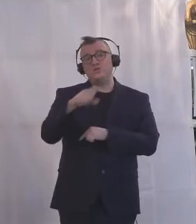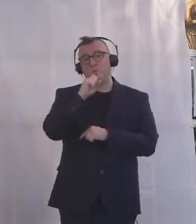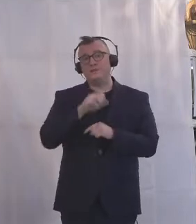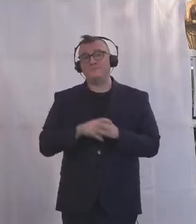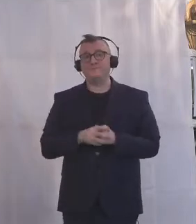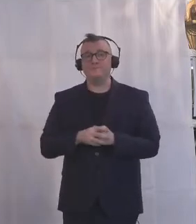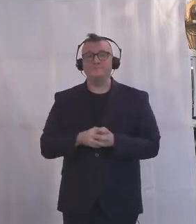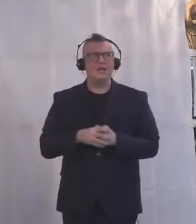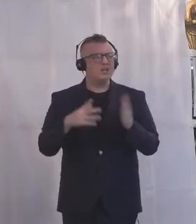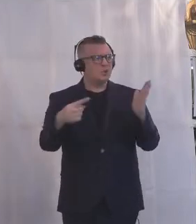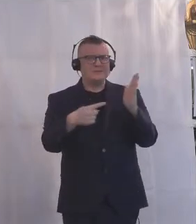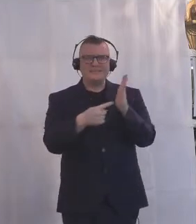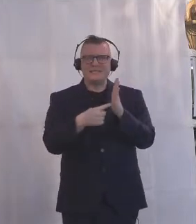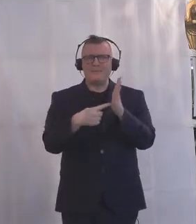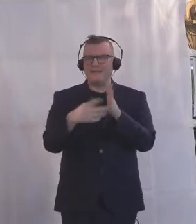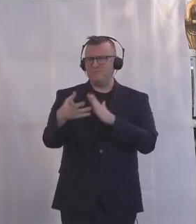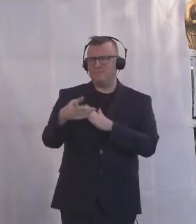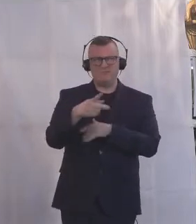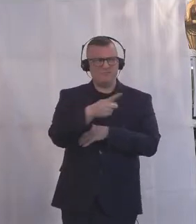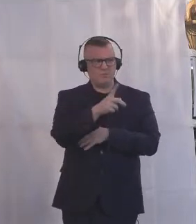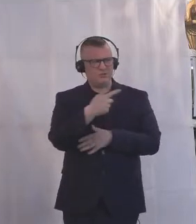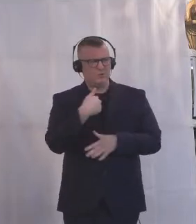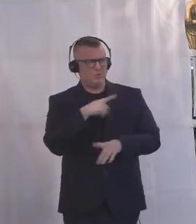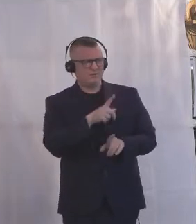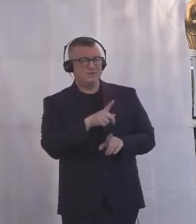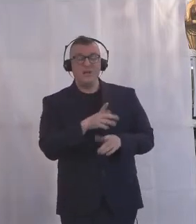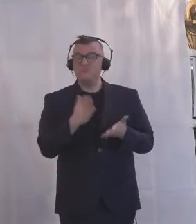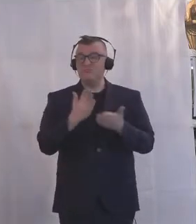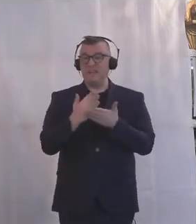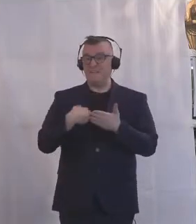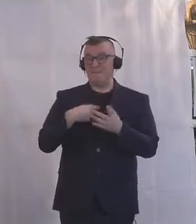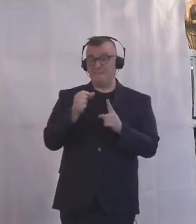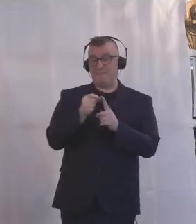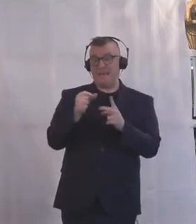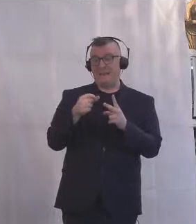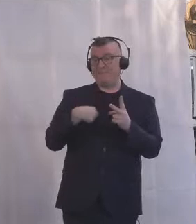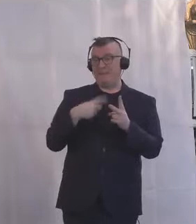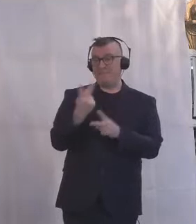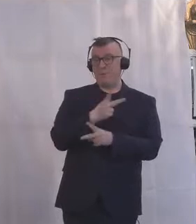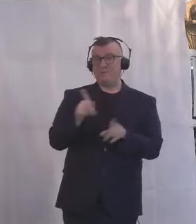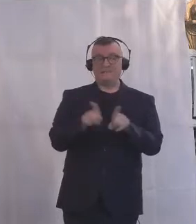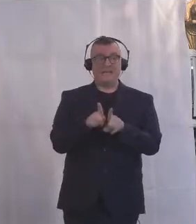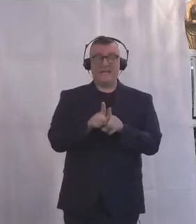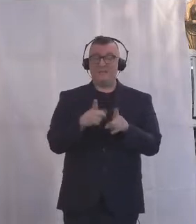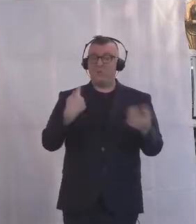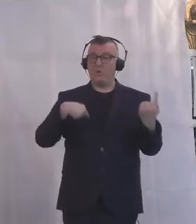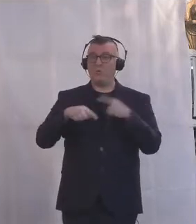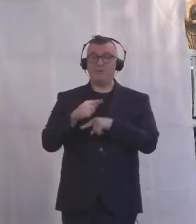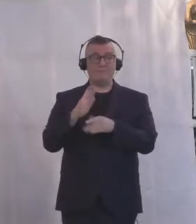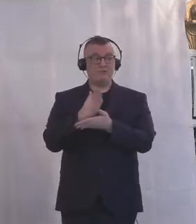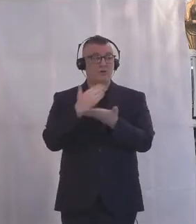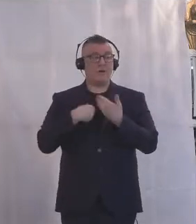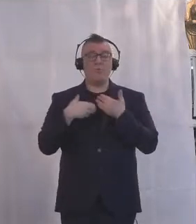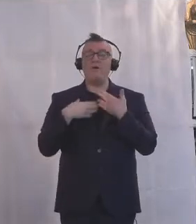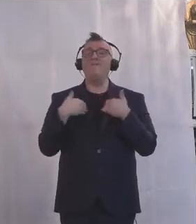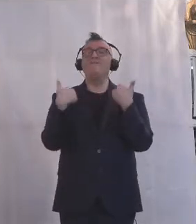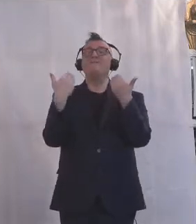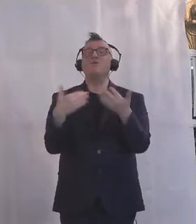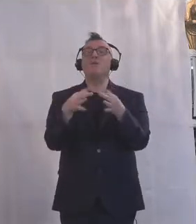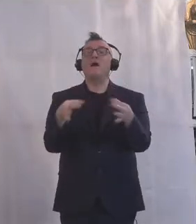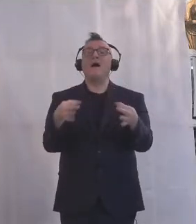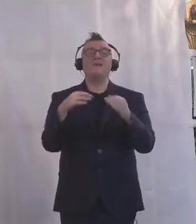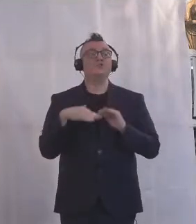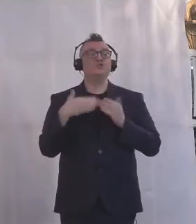company? So I build on exactly what Penny's saying here. I want our frontline services to be more effective and